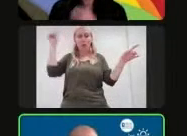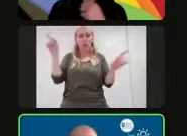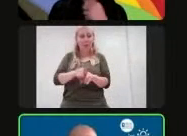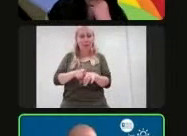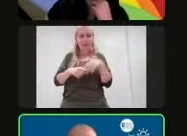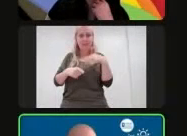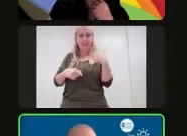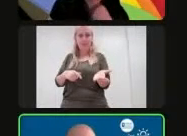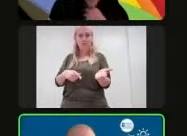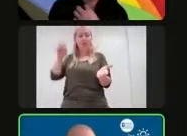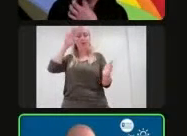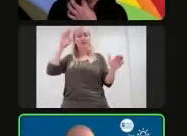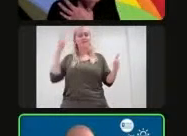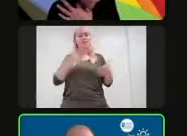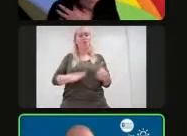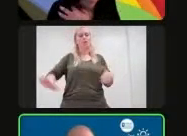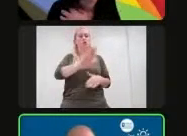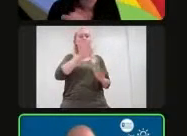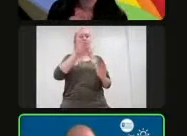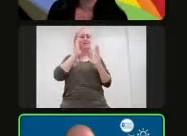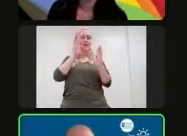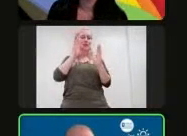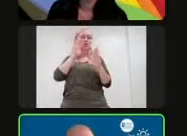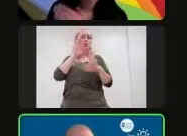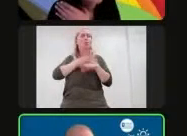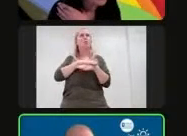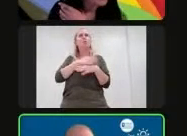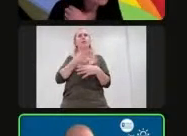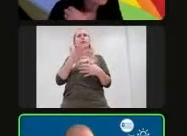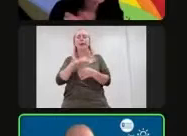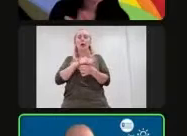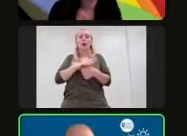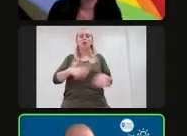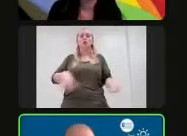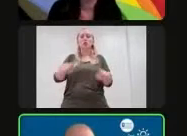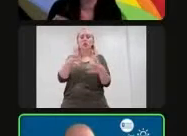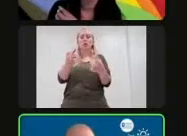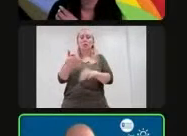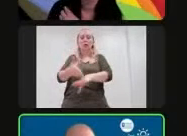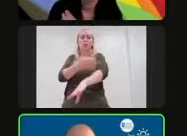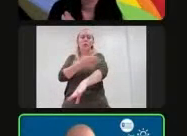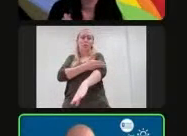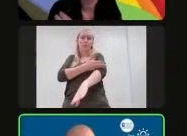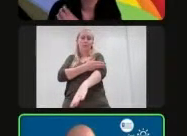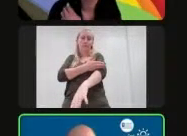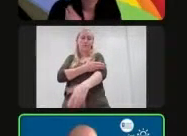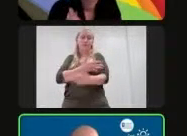is to focus the board's attention on areas where you want to improve.